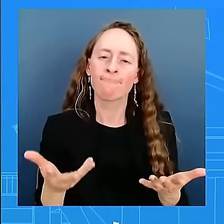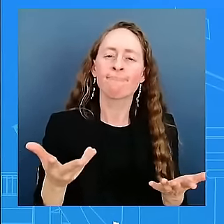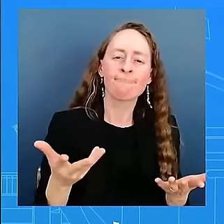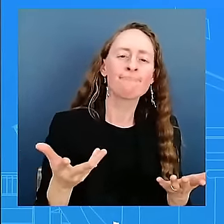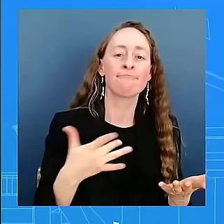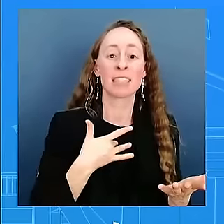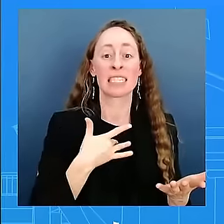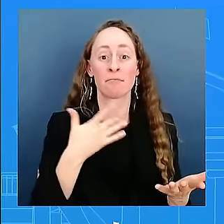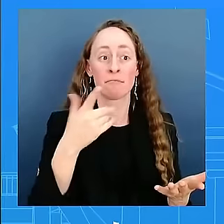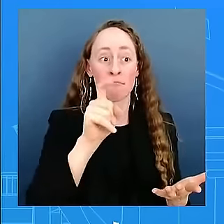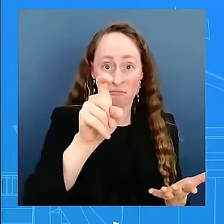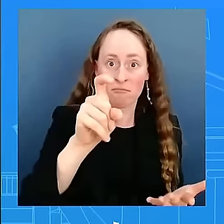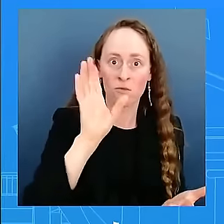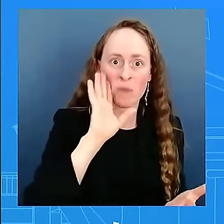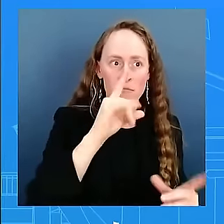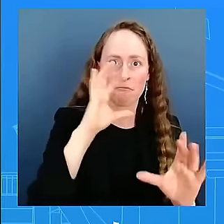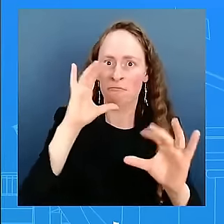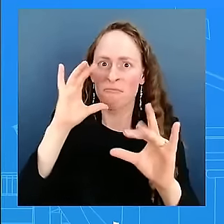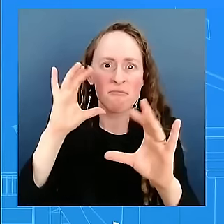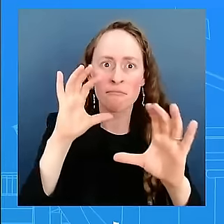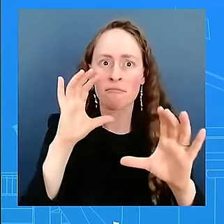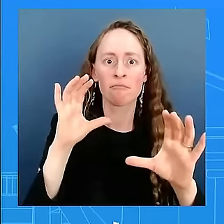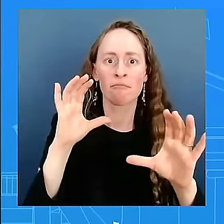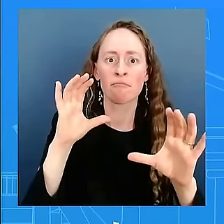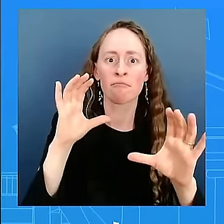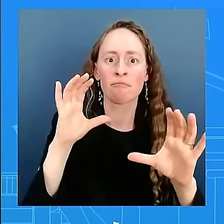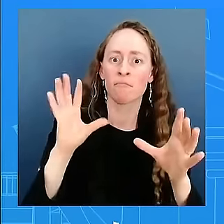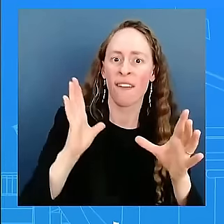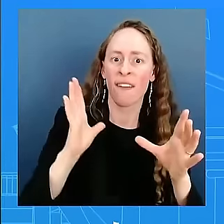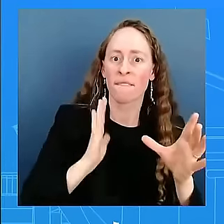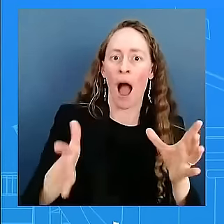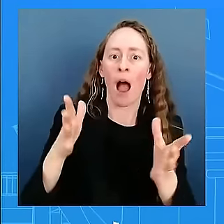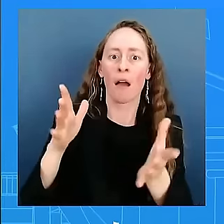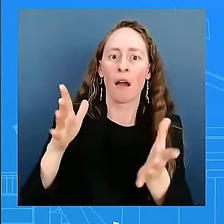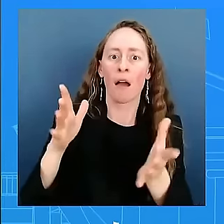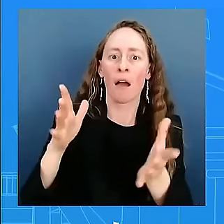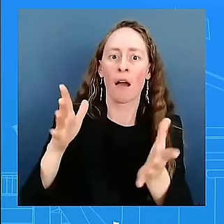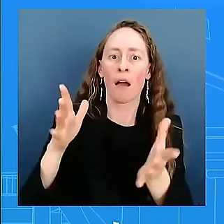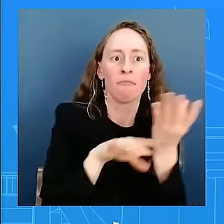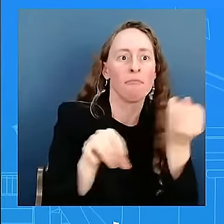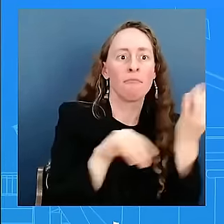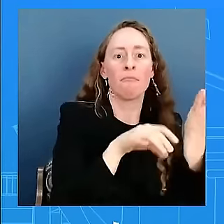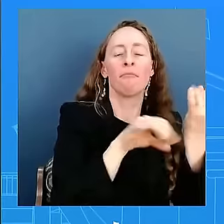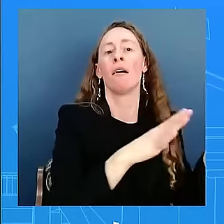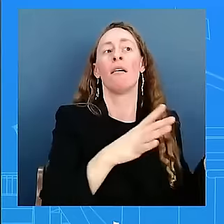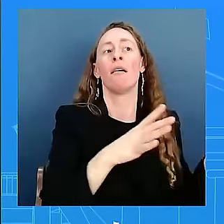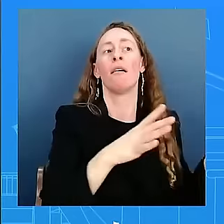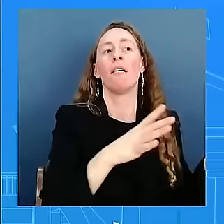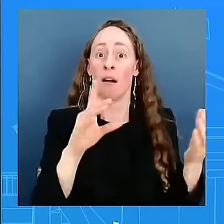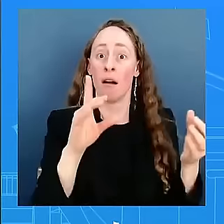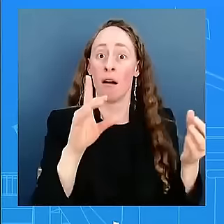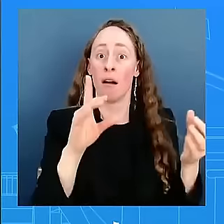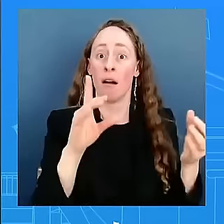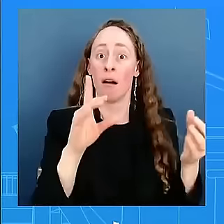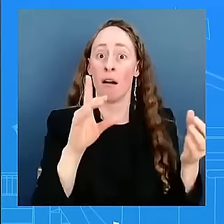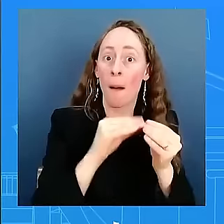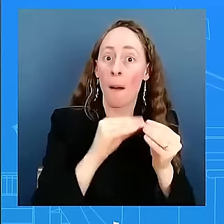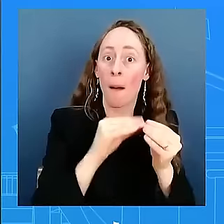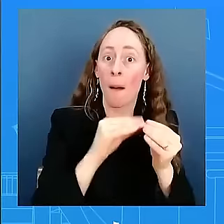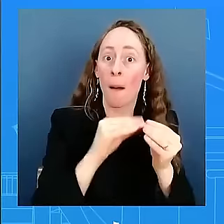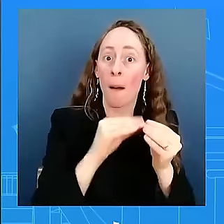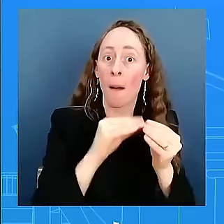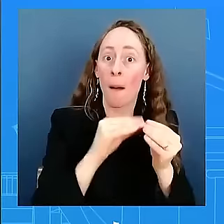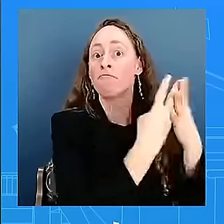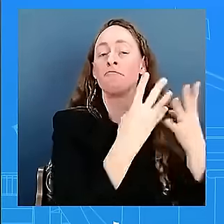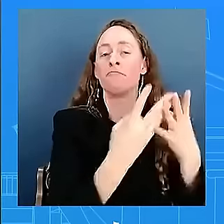these exchanges. But it's something that we have to pay attention to, and it's something that makes these decisions by the president not simple decisions,